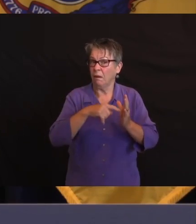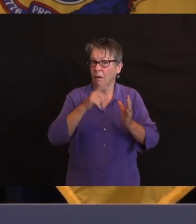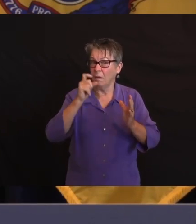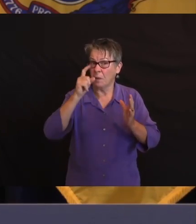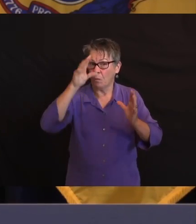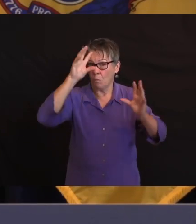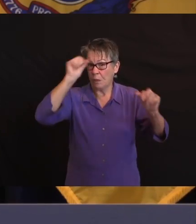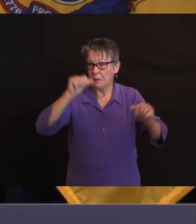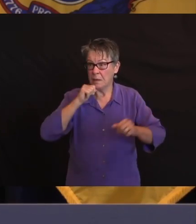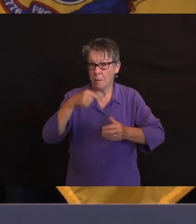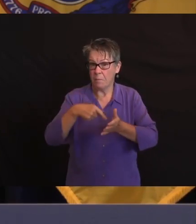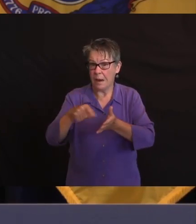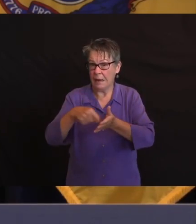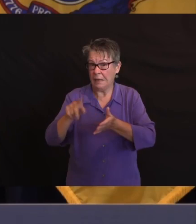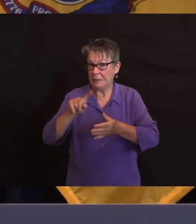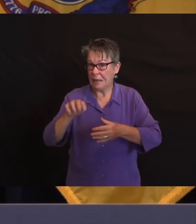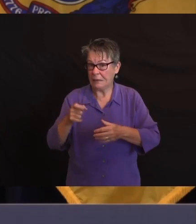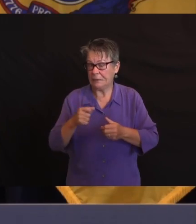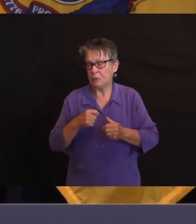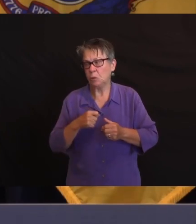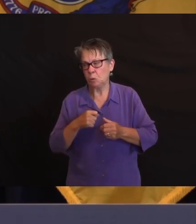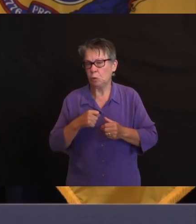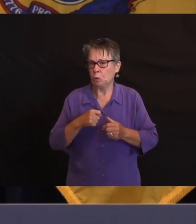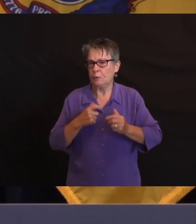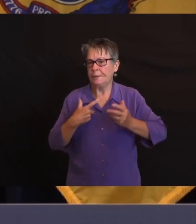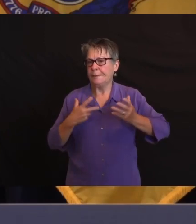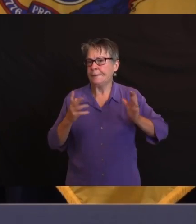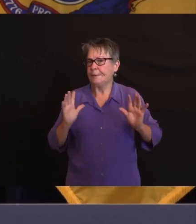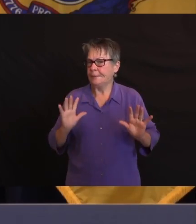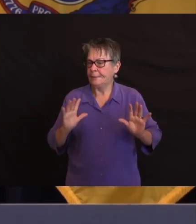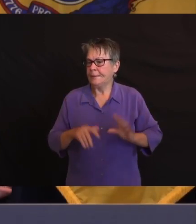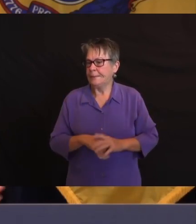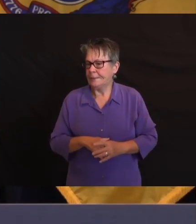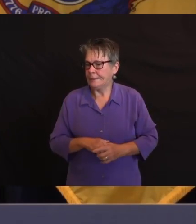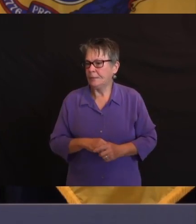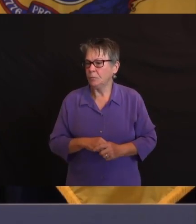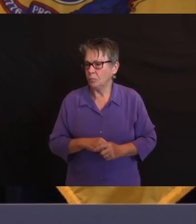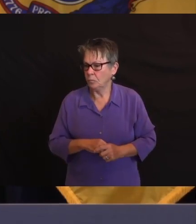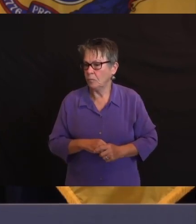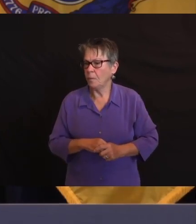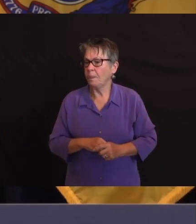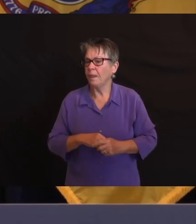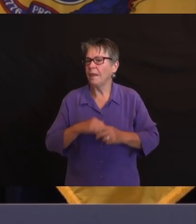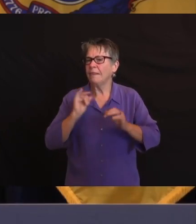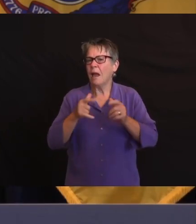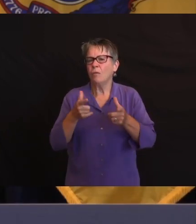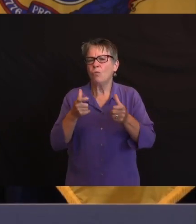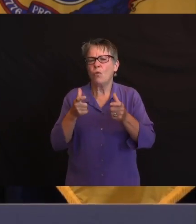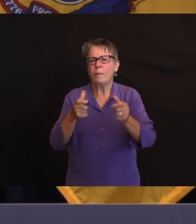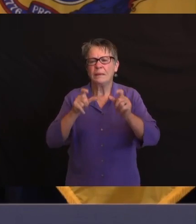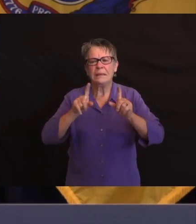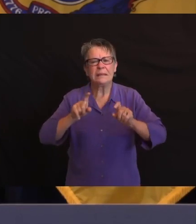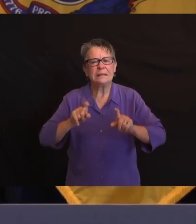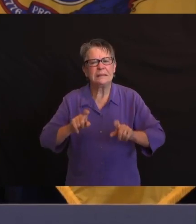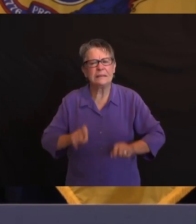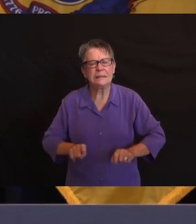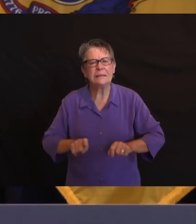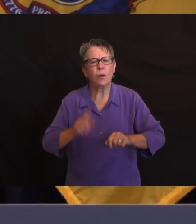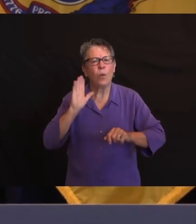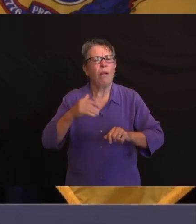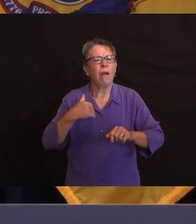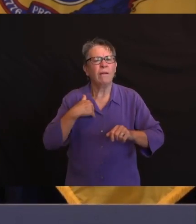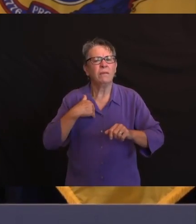170,000 per week. And I think we're going to get them, Judy or Pat, in batches, I believe. Next week